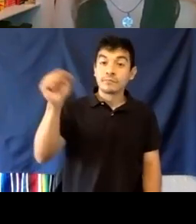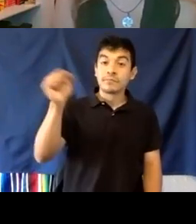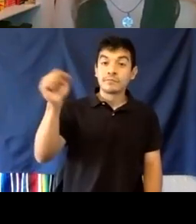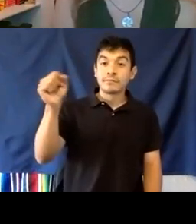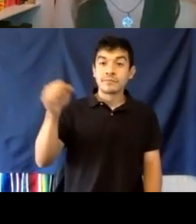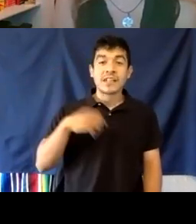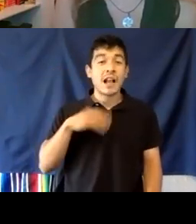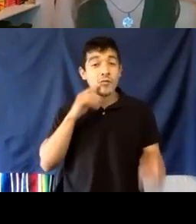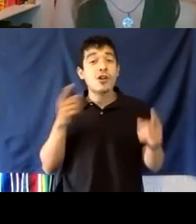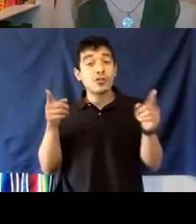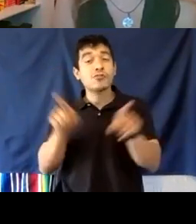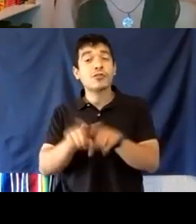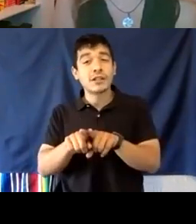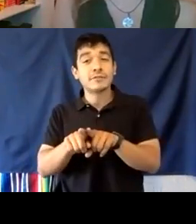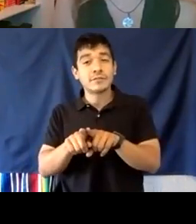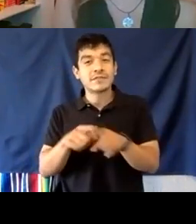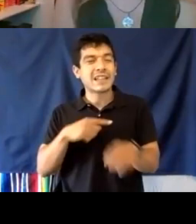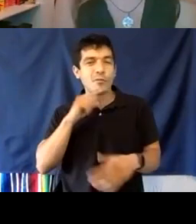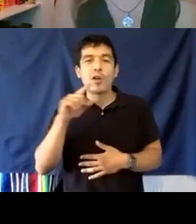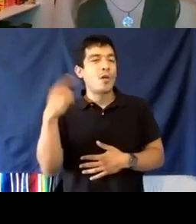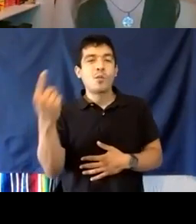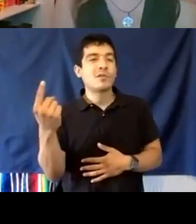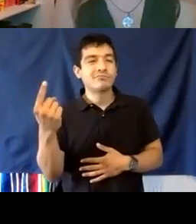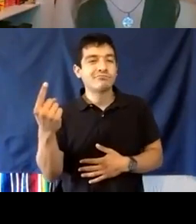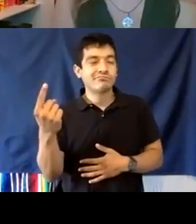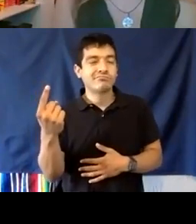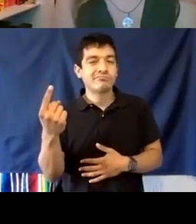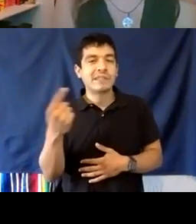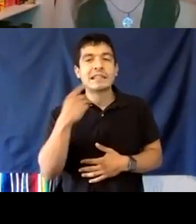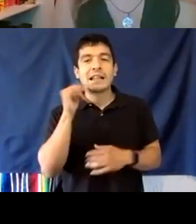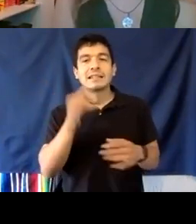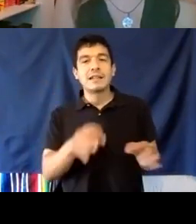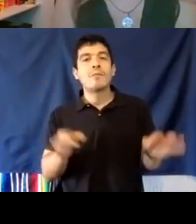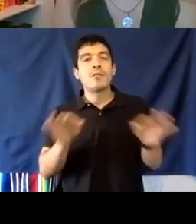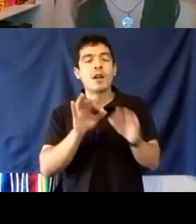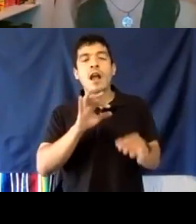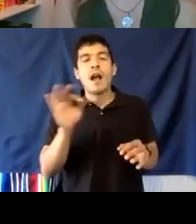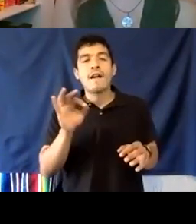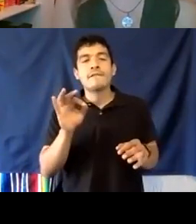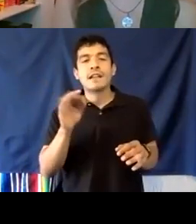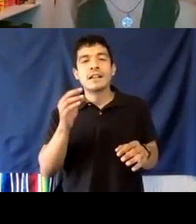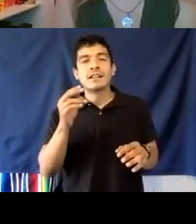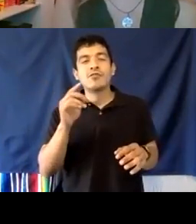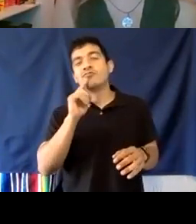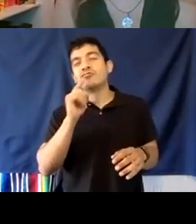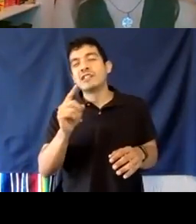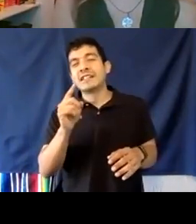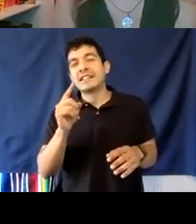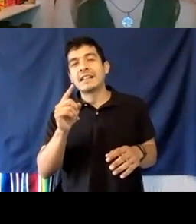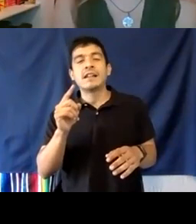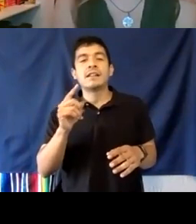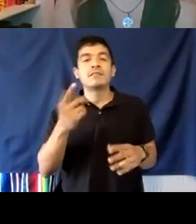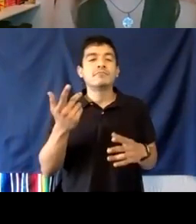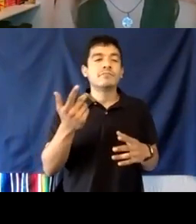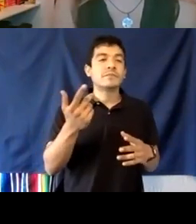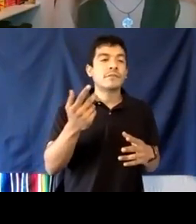very similarly only underscore the importance of transparency. Like if we're talking about a smaller